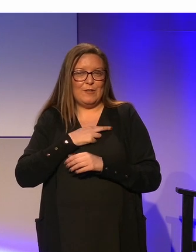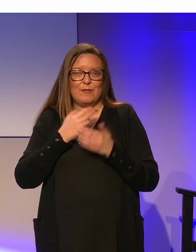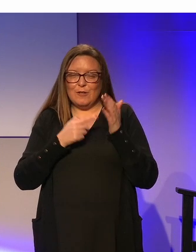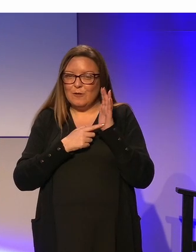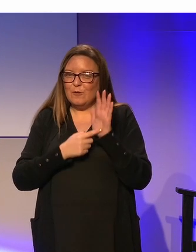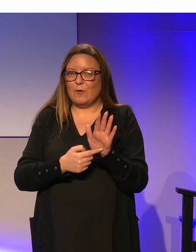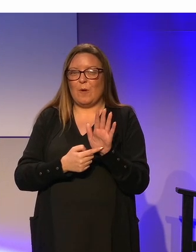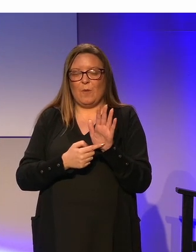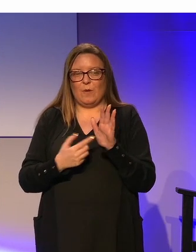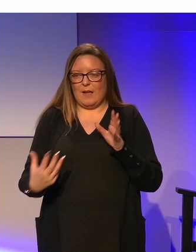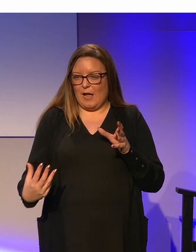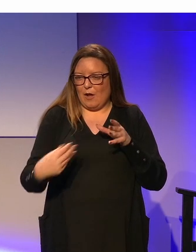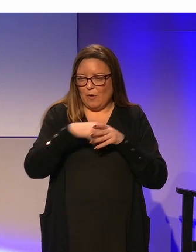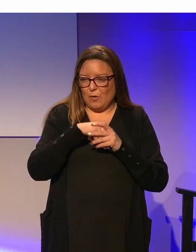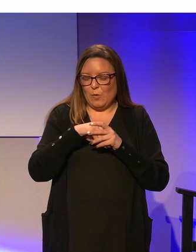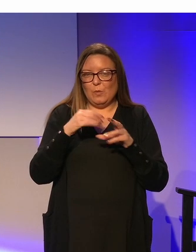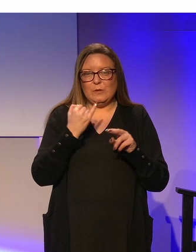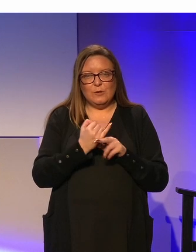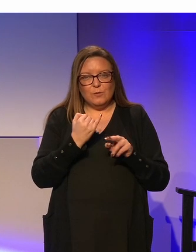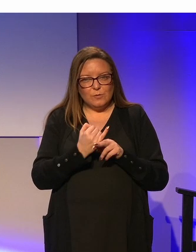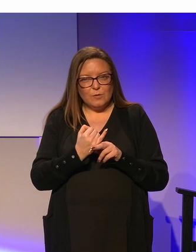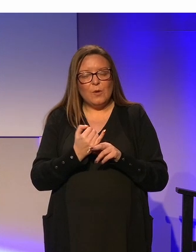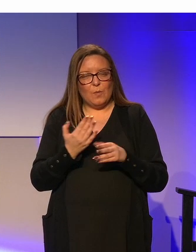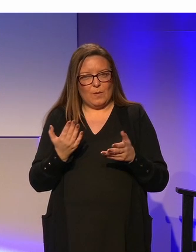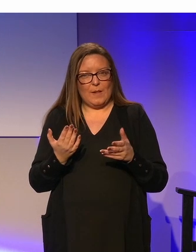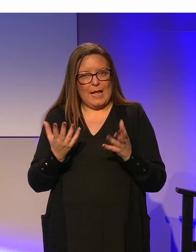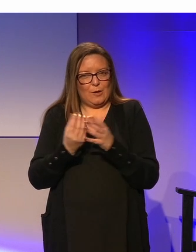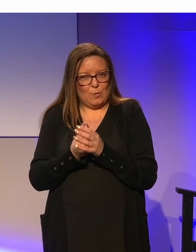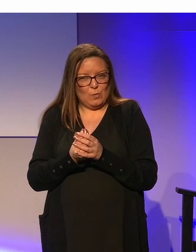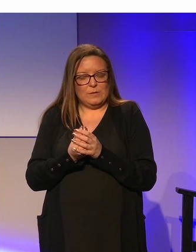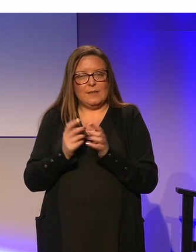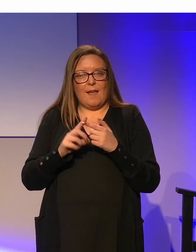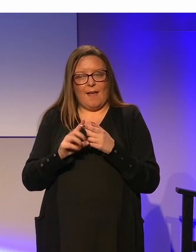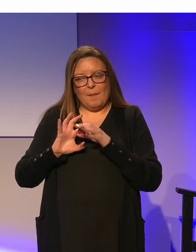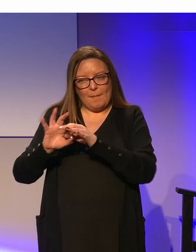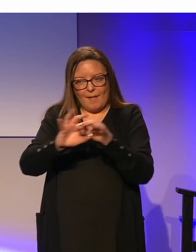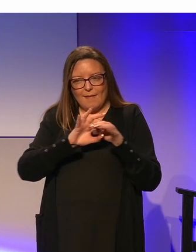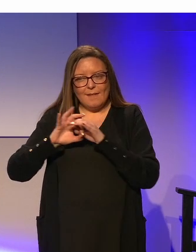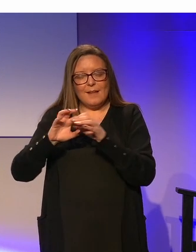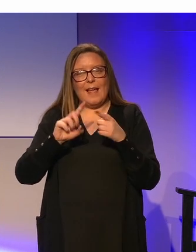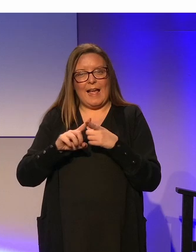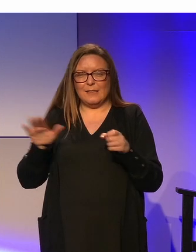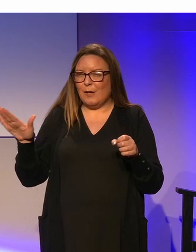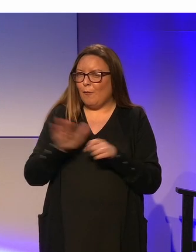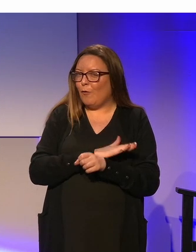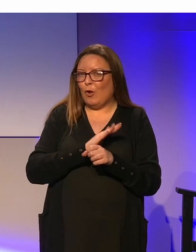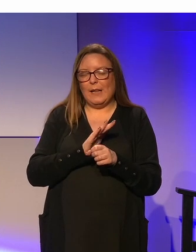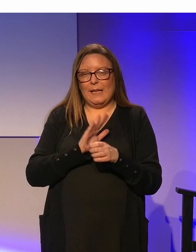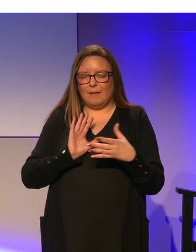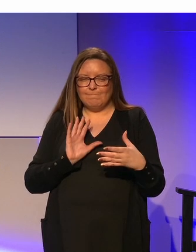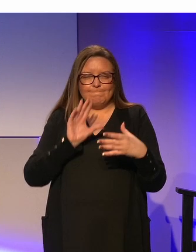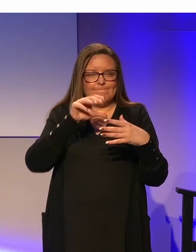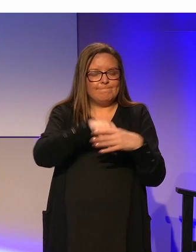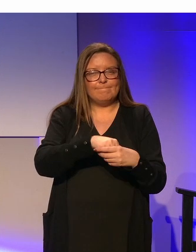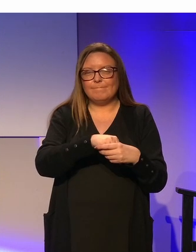of, being included in the school, of belonging and being fully participating fully and